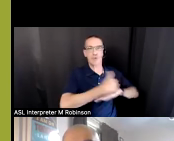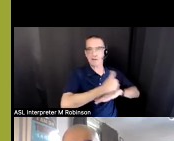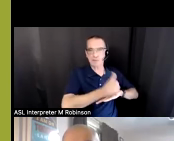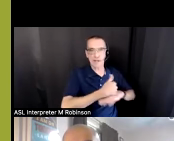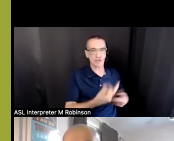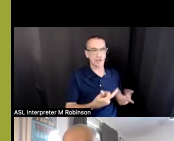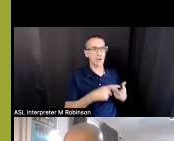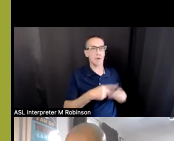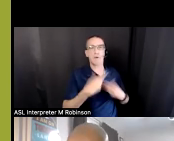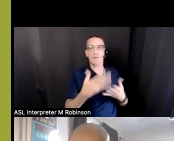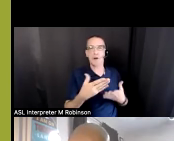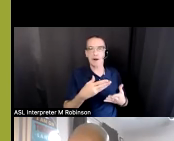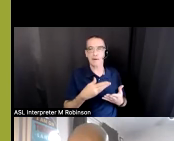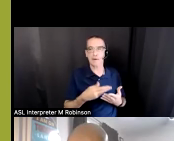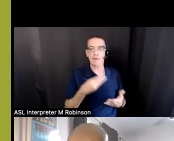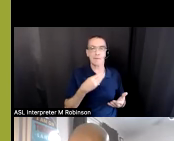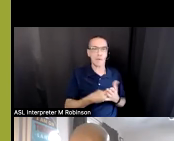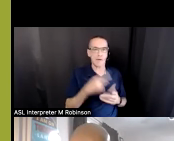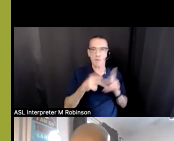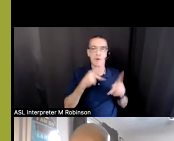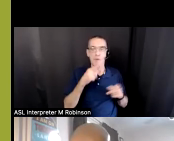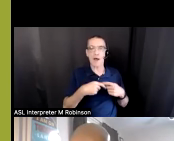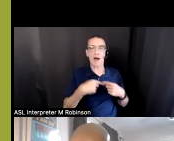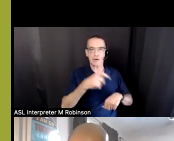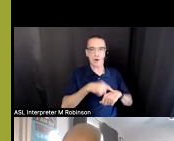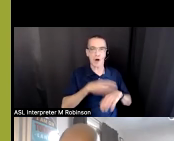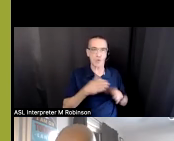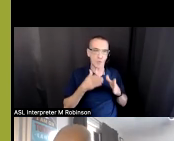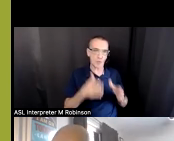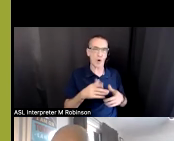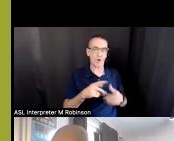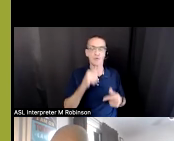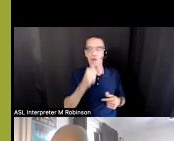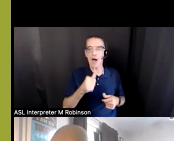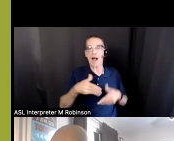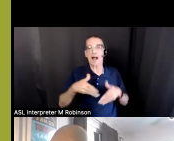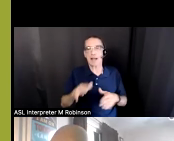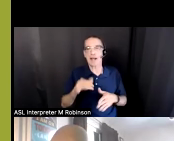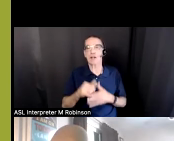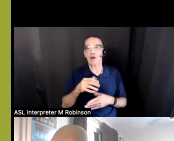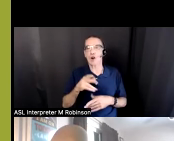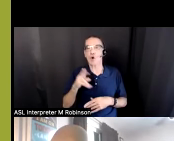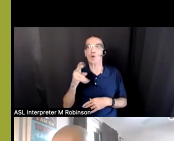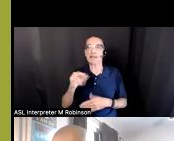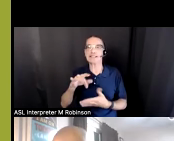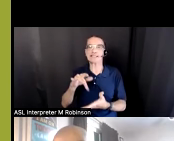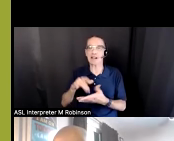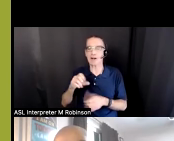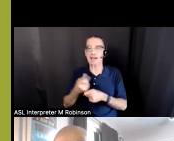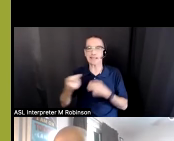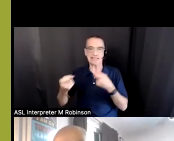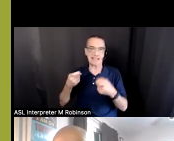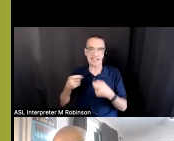to providing money for people when they're spending time on the road, to not letting the urban centers kind of dictate